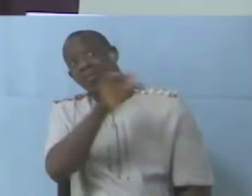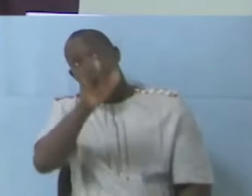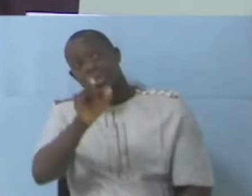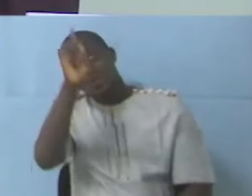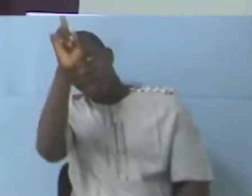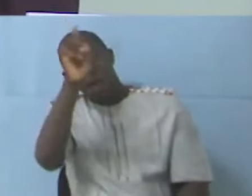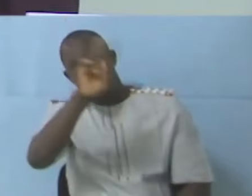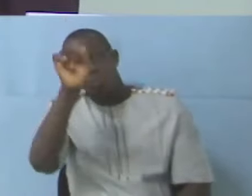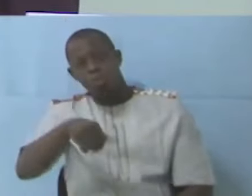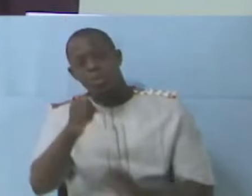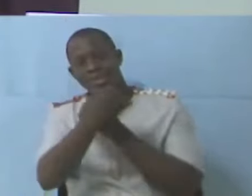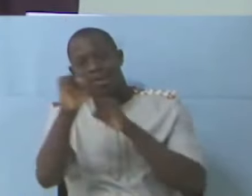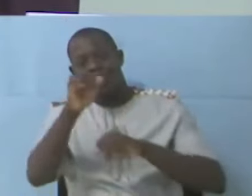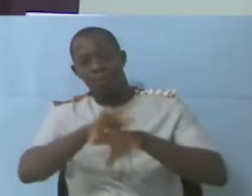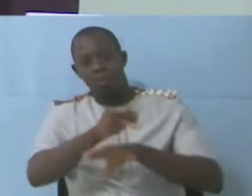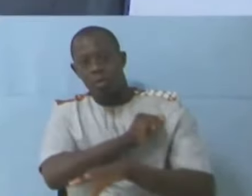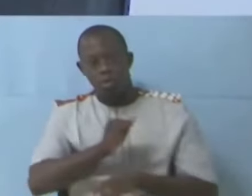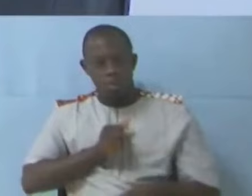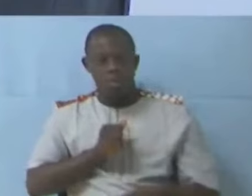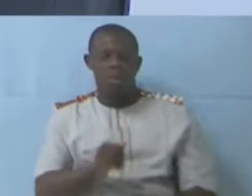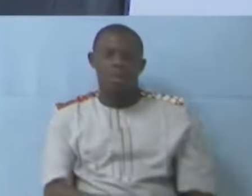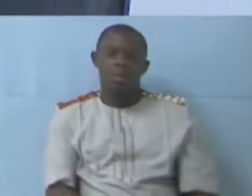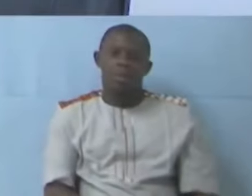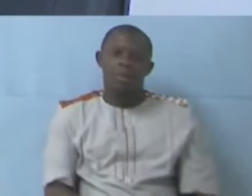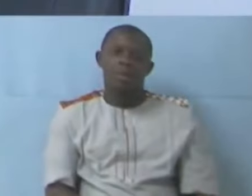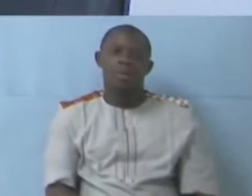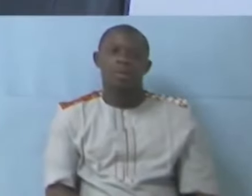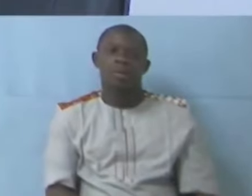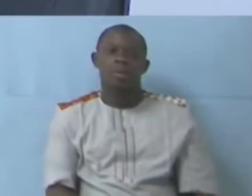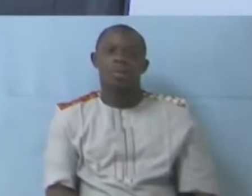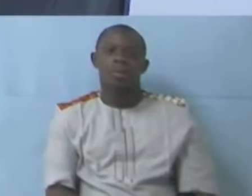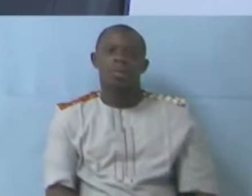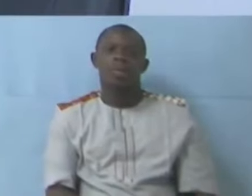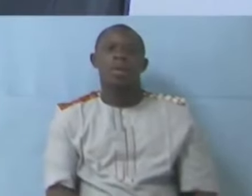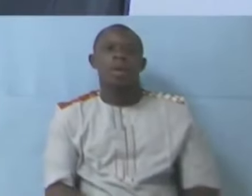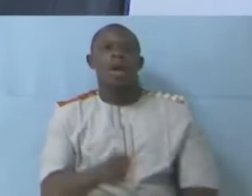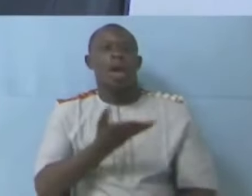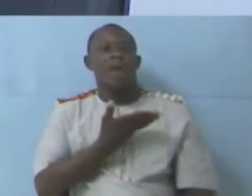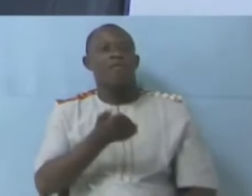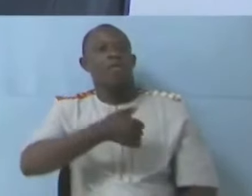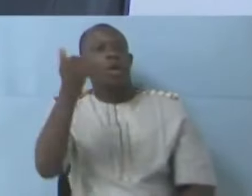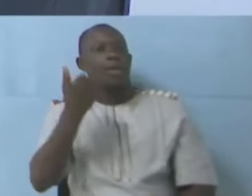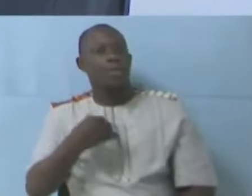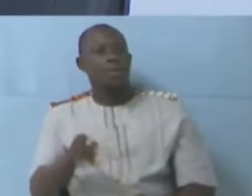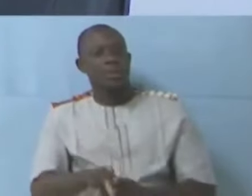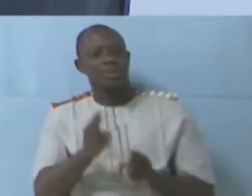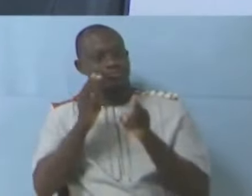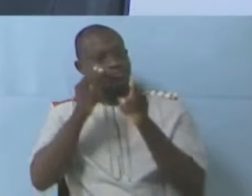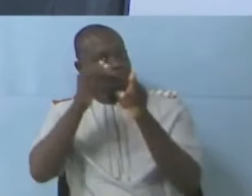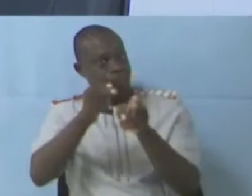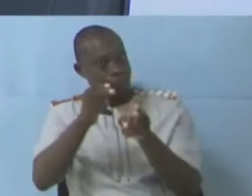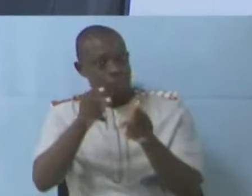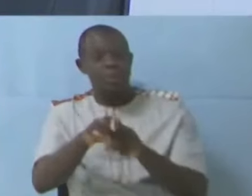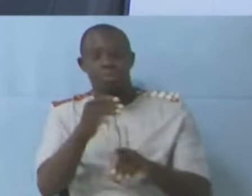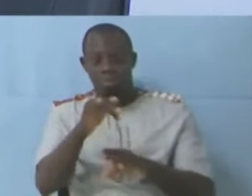we leave that one there it will not be safe with us. Ta amna kenen ku don point musulam bi like ci main bunta bi. Then